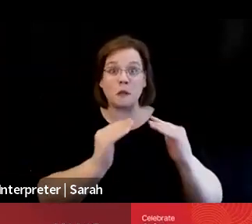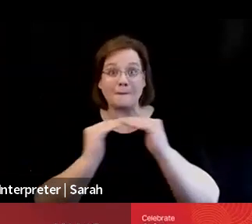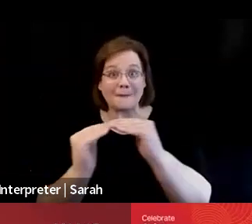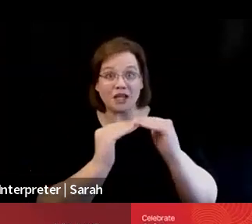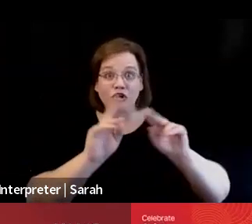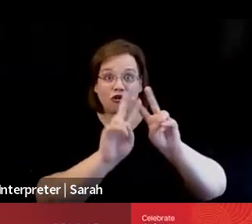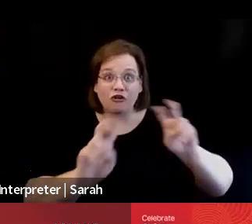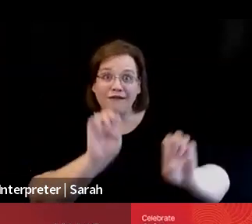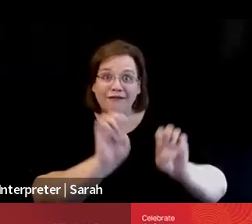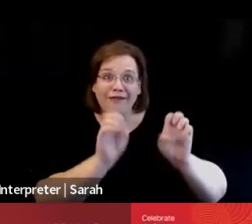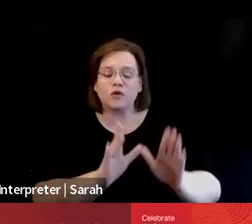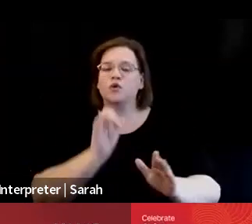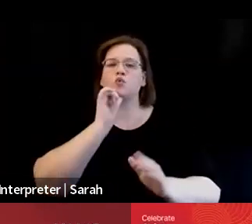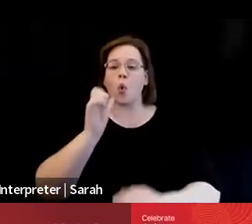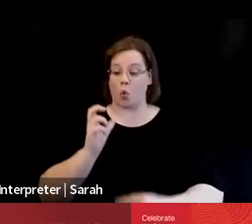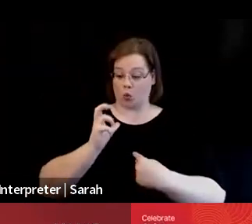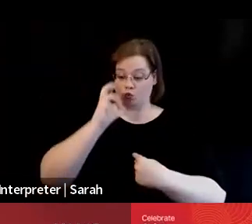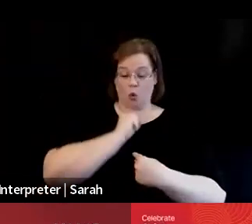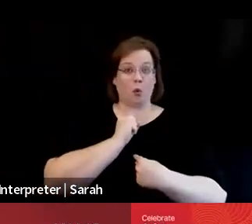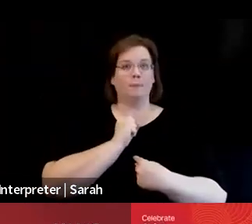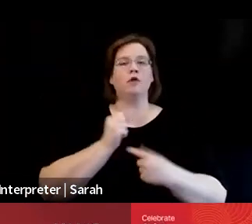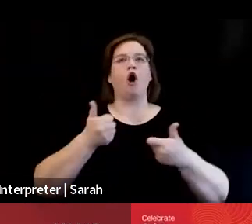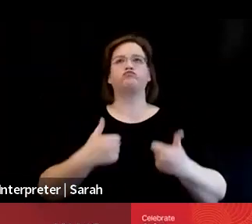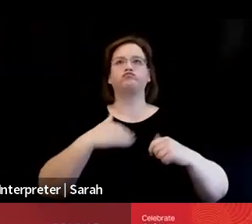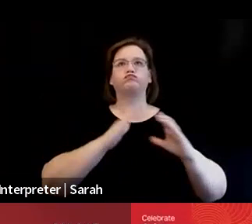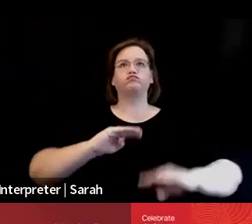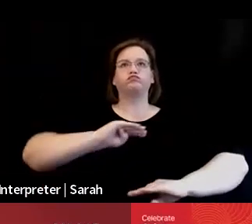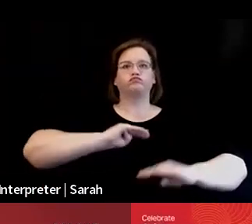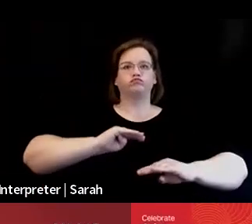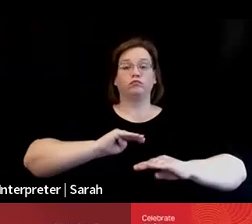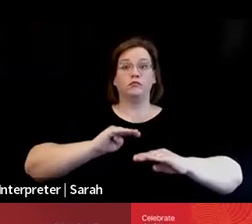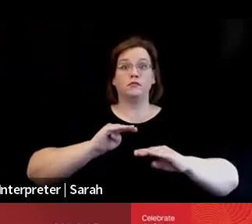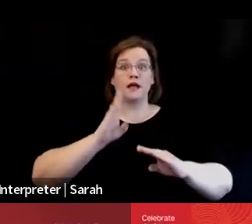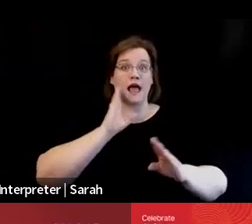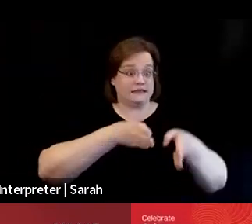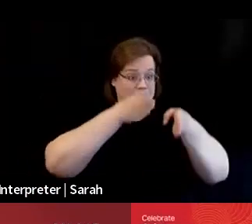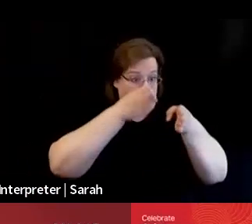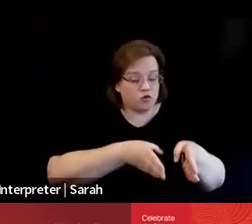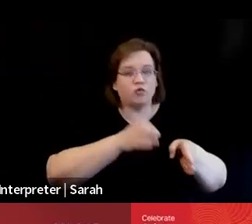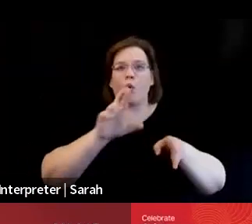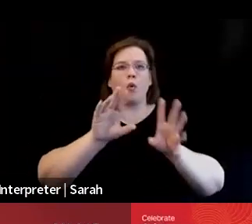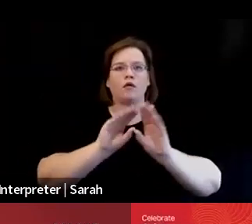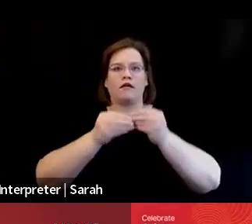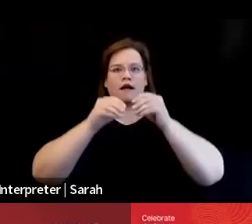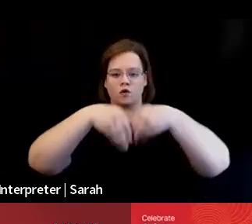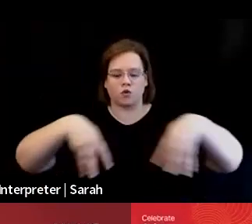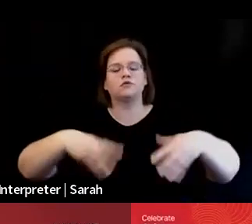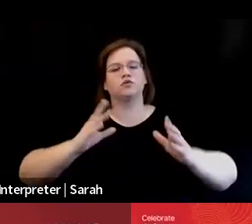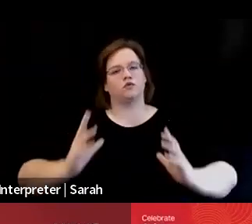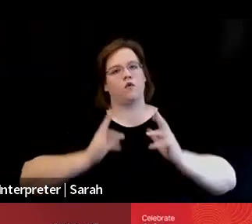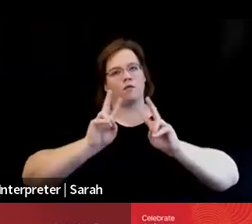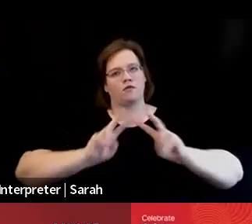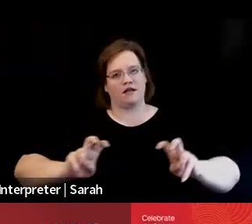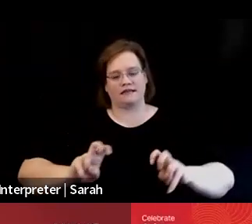you're communicating well in the moment or more broadly as an organization. Do some formal assessment. Thank you. And